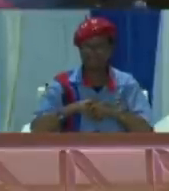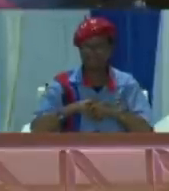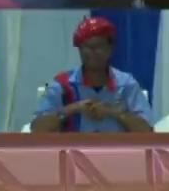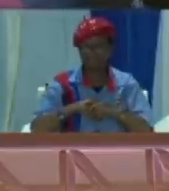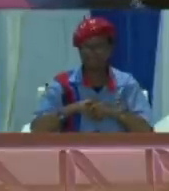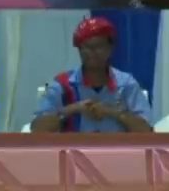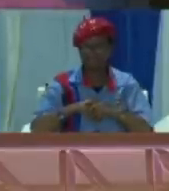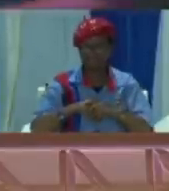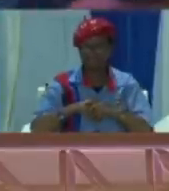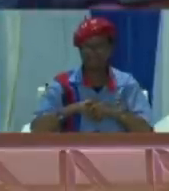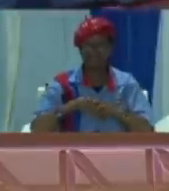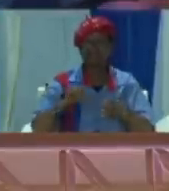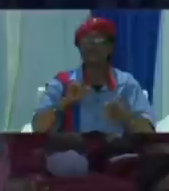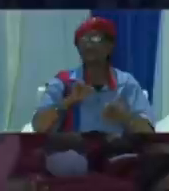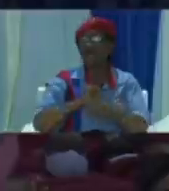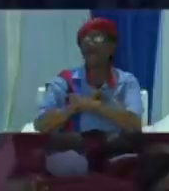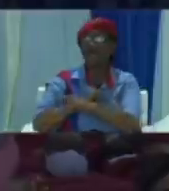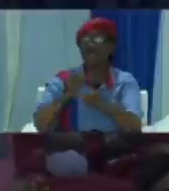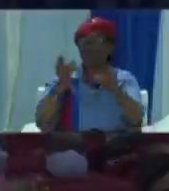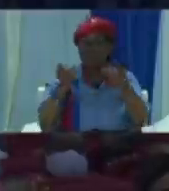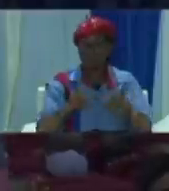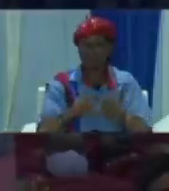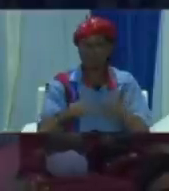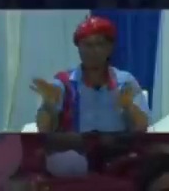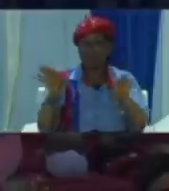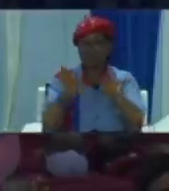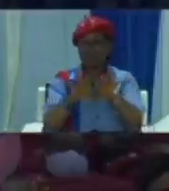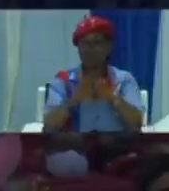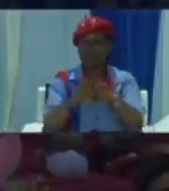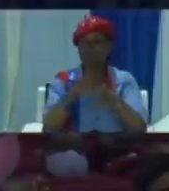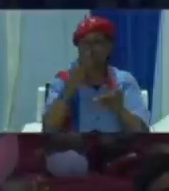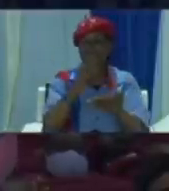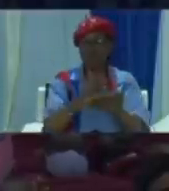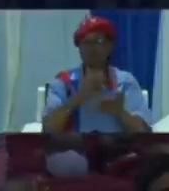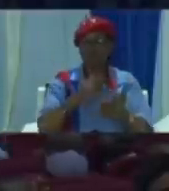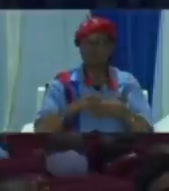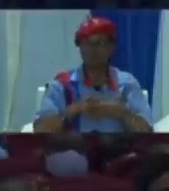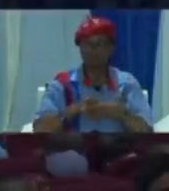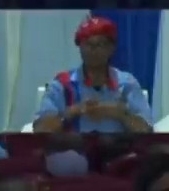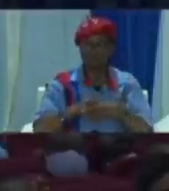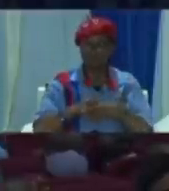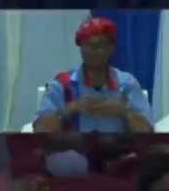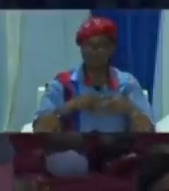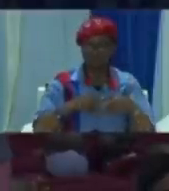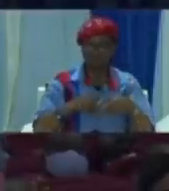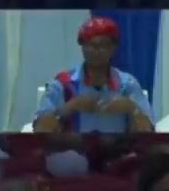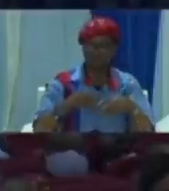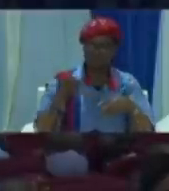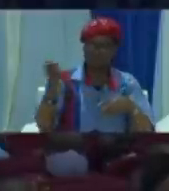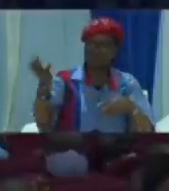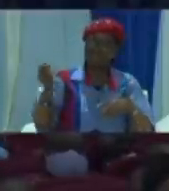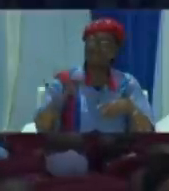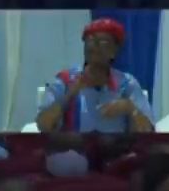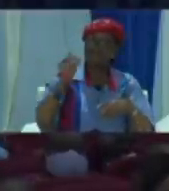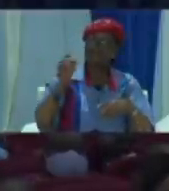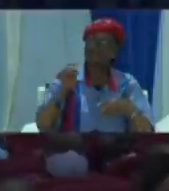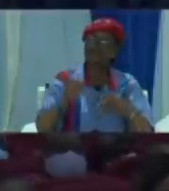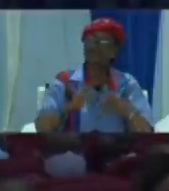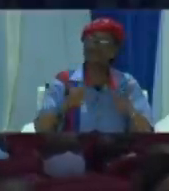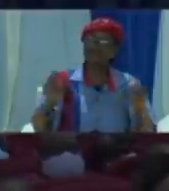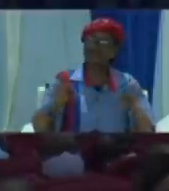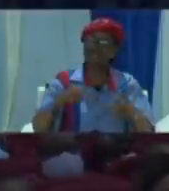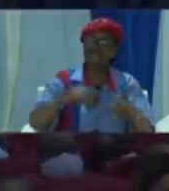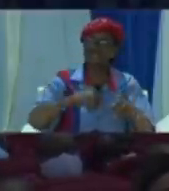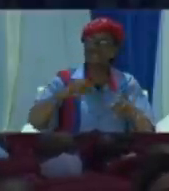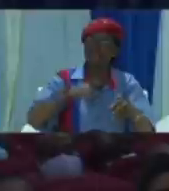I want to close. Ofe mo gbogbo asi pamọ. But there's one very interesting thing God asked me to share